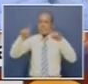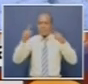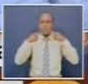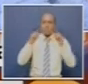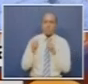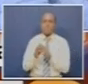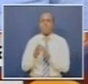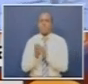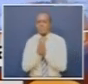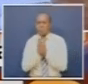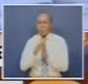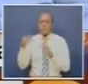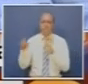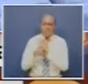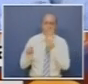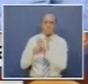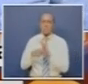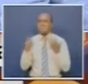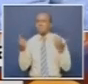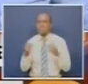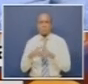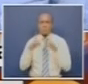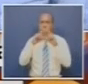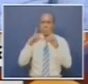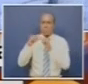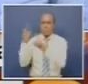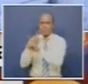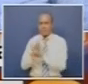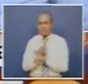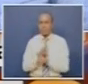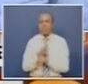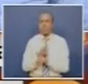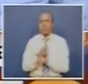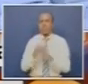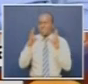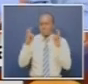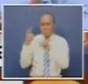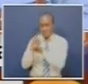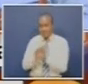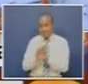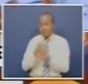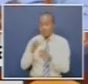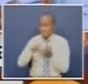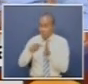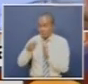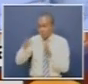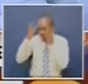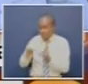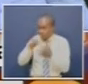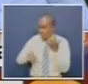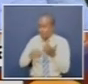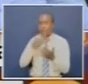of condescending remarks, all kinds of proclamations on all sorts of manners of issues. So what we decided to do is also to embark